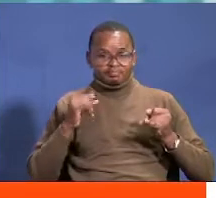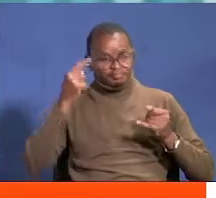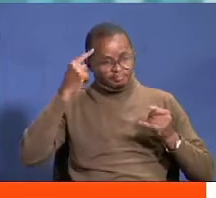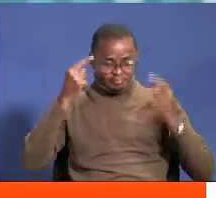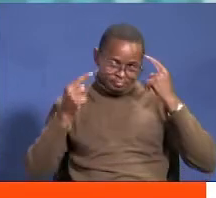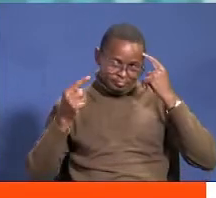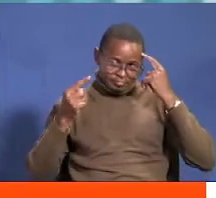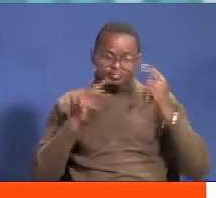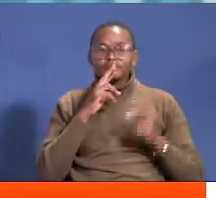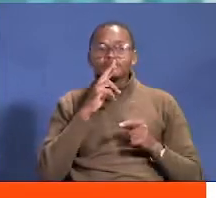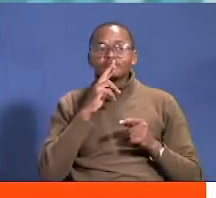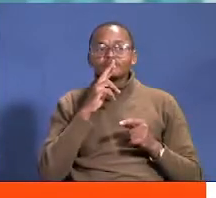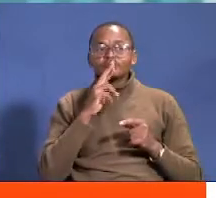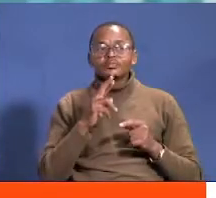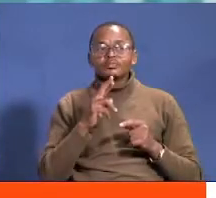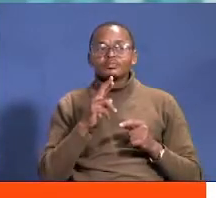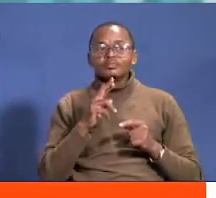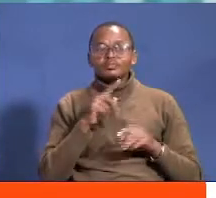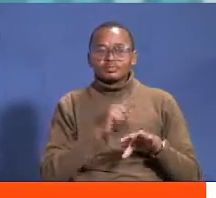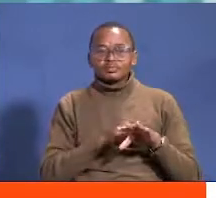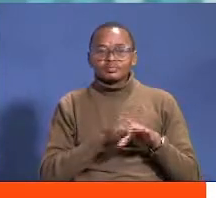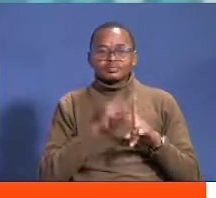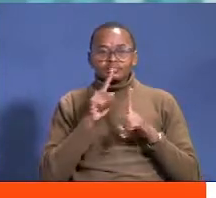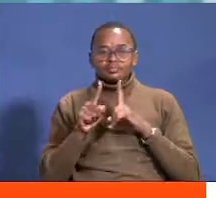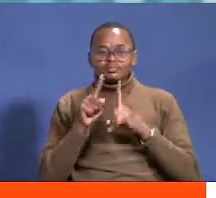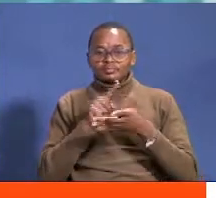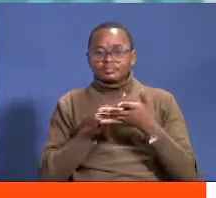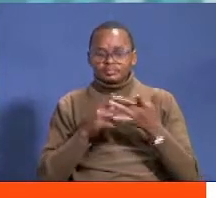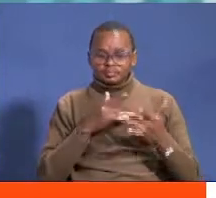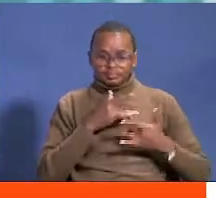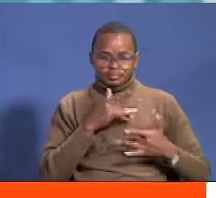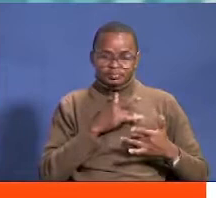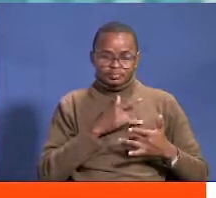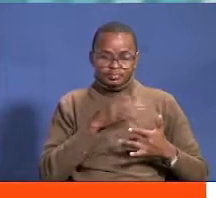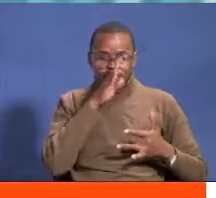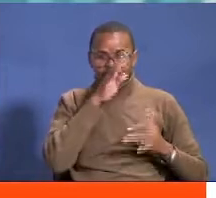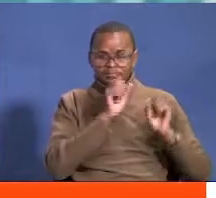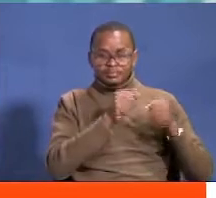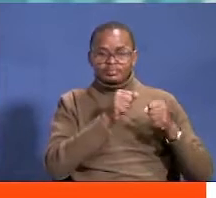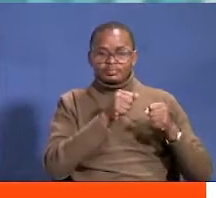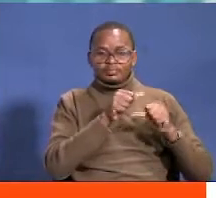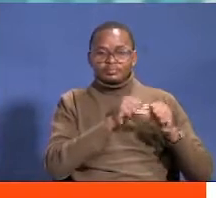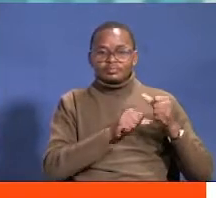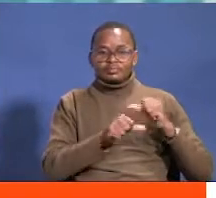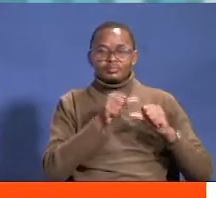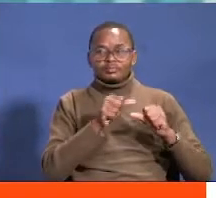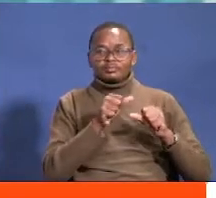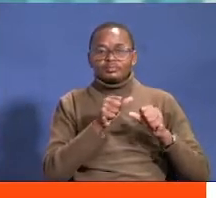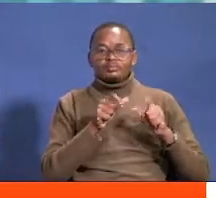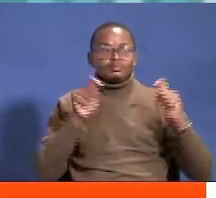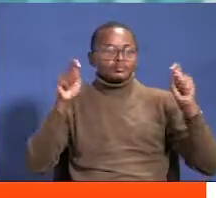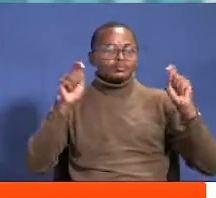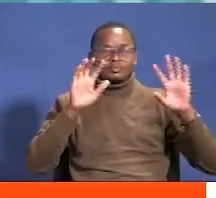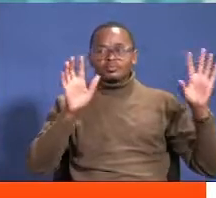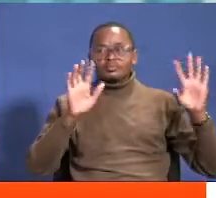people are, these people are sound. When you talk to them, when you tell them what concerns them the most, they will be able to act. And of course, protest. Not really